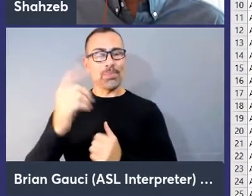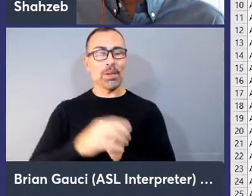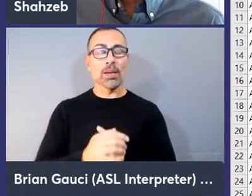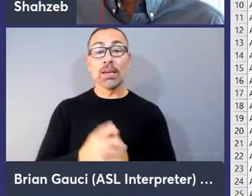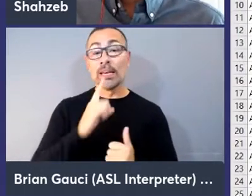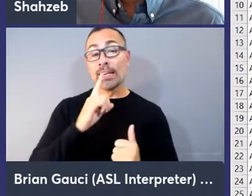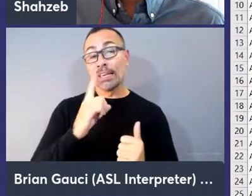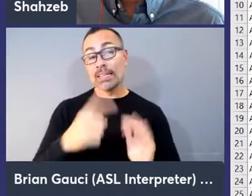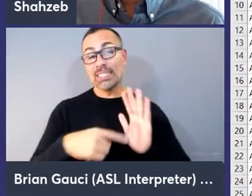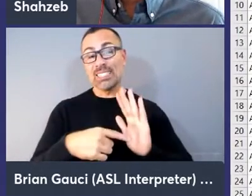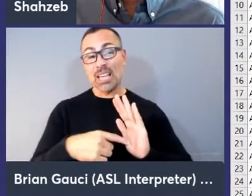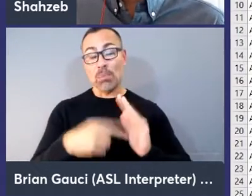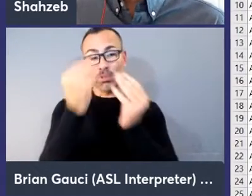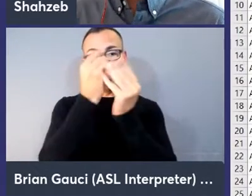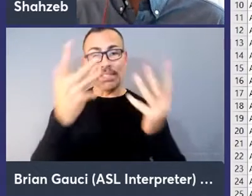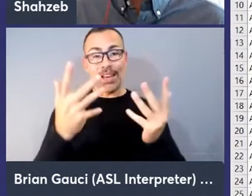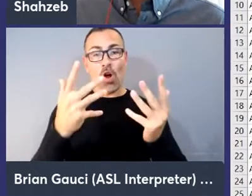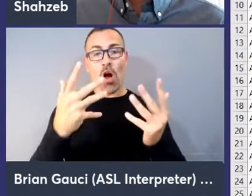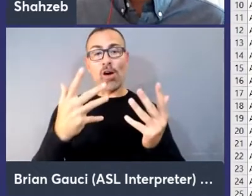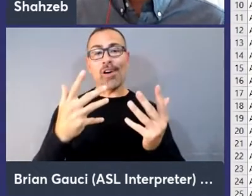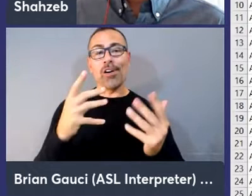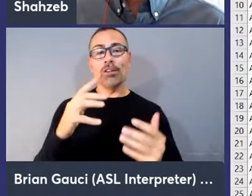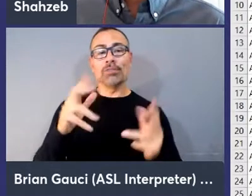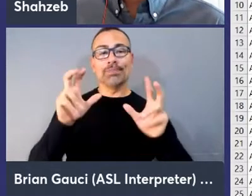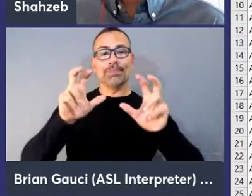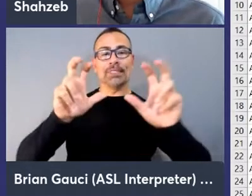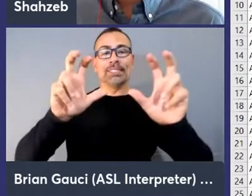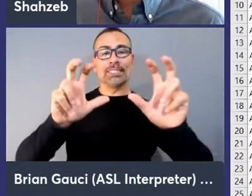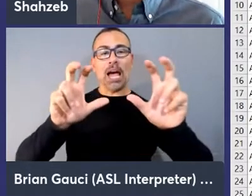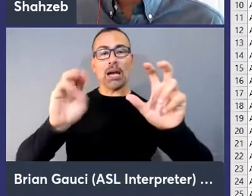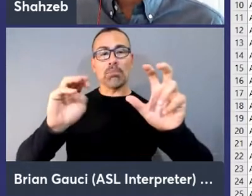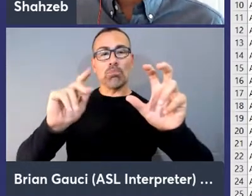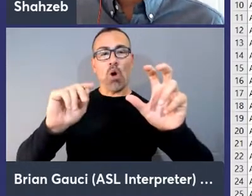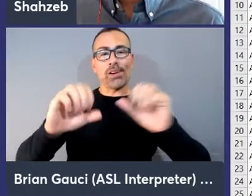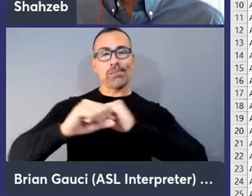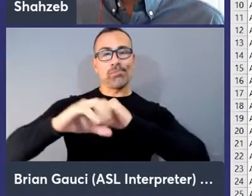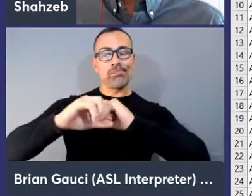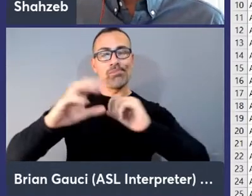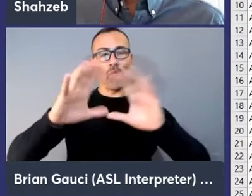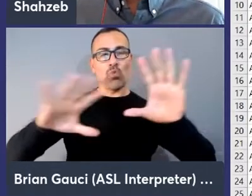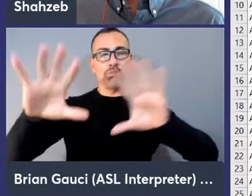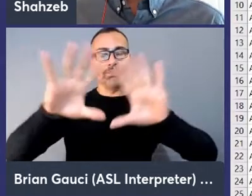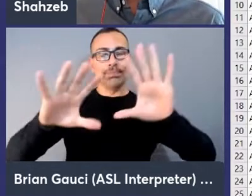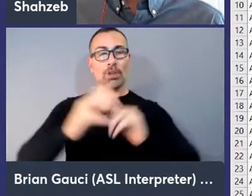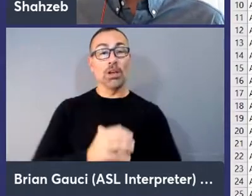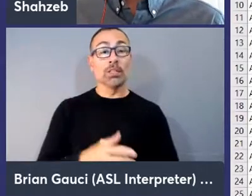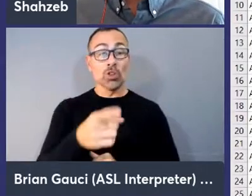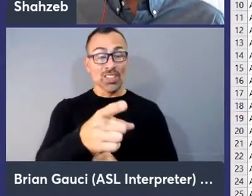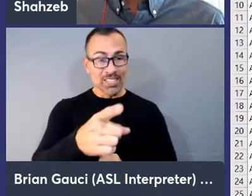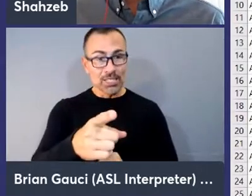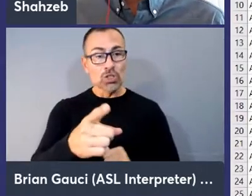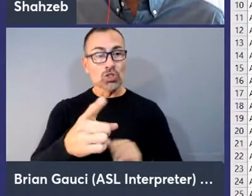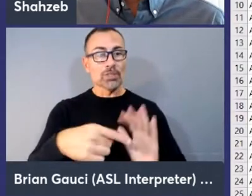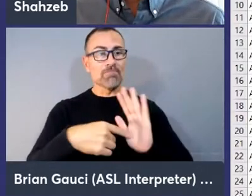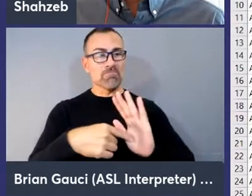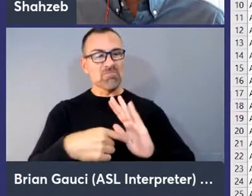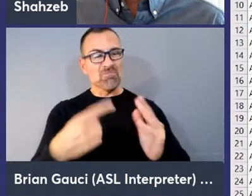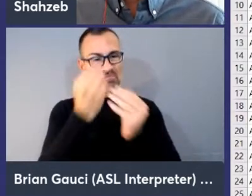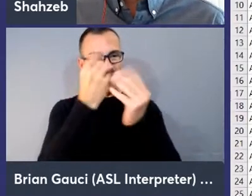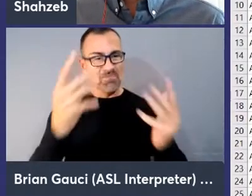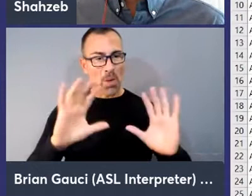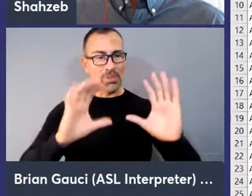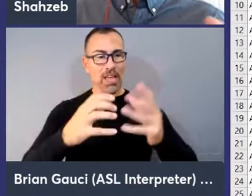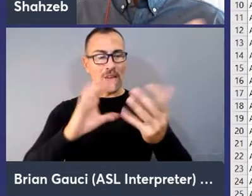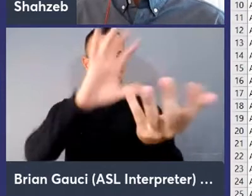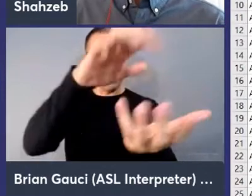the stock market. So just looking at the sample data set here, one thing to just make sure before you're importing is